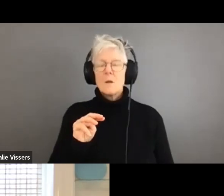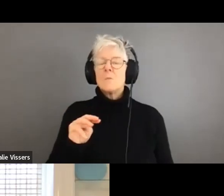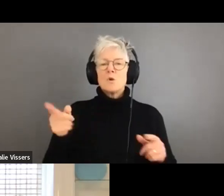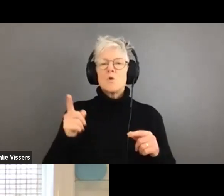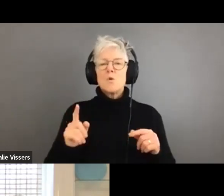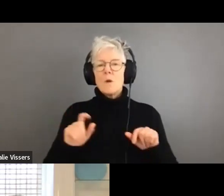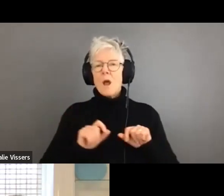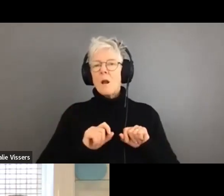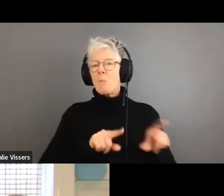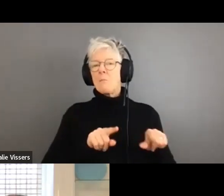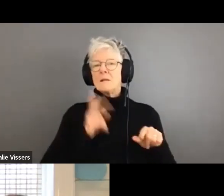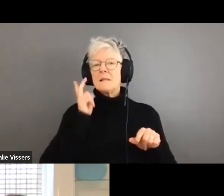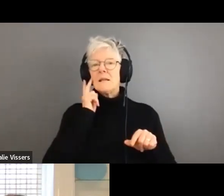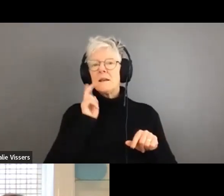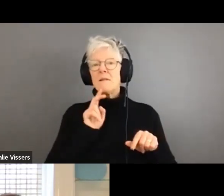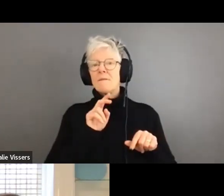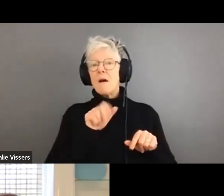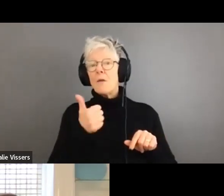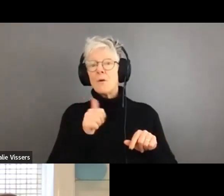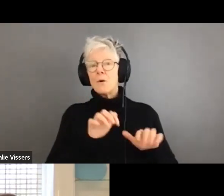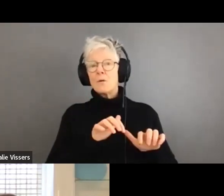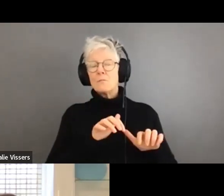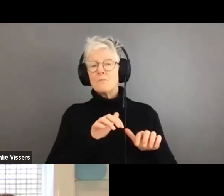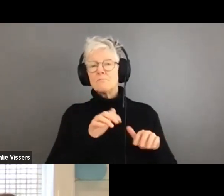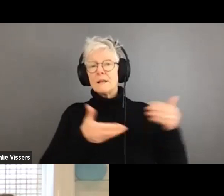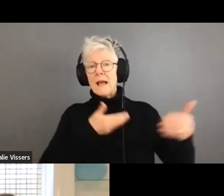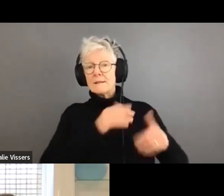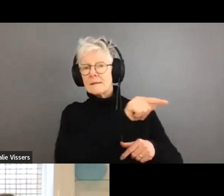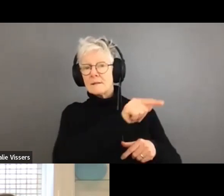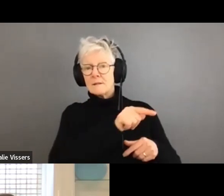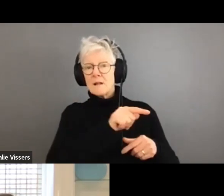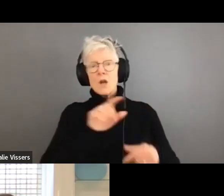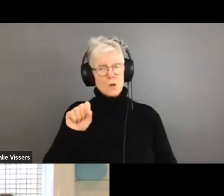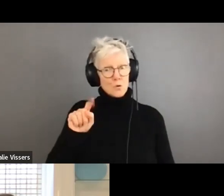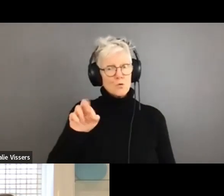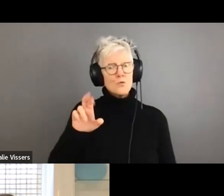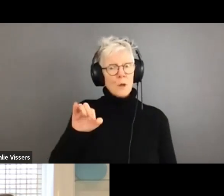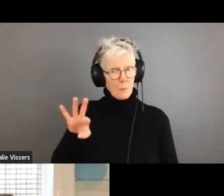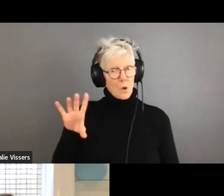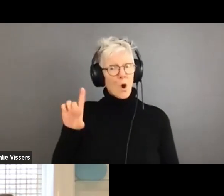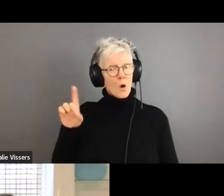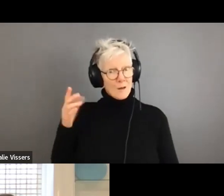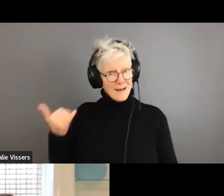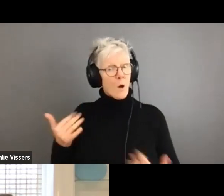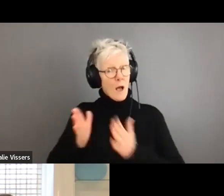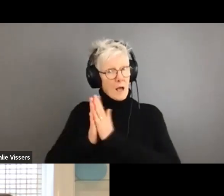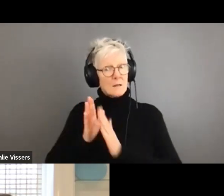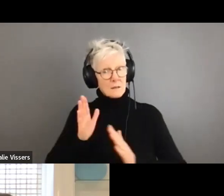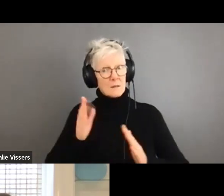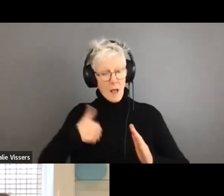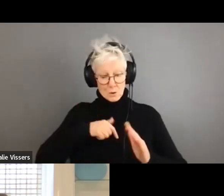see if any people in their community would be interested. That's actually something that StreamYard's doing right now with their platform. They're asking you to put down your profile, and